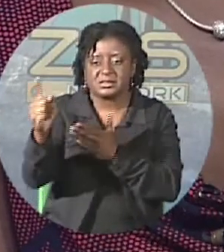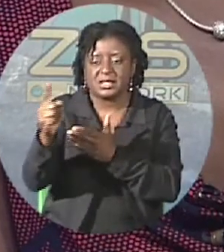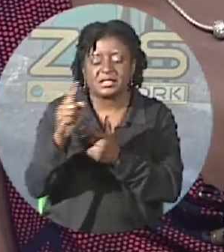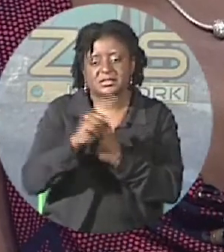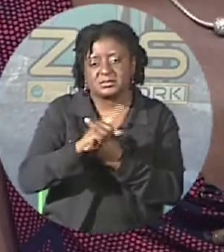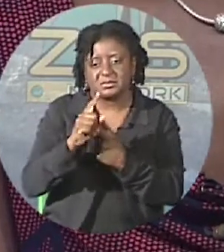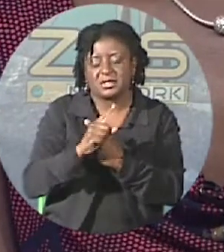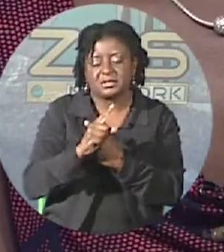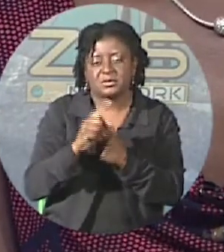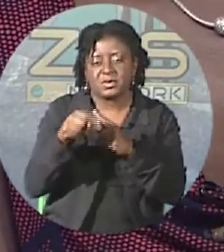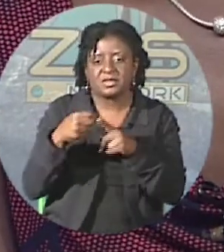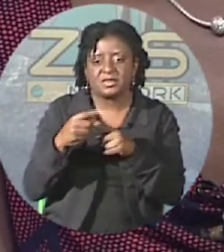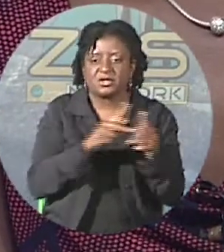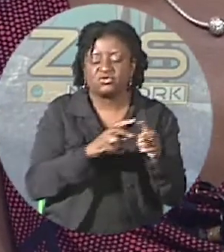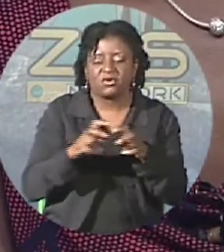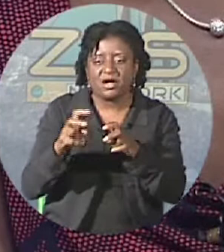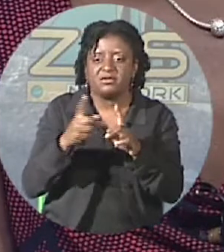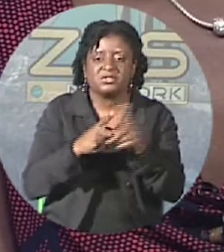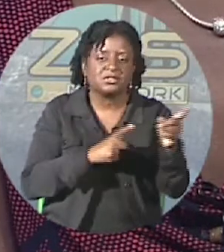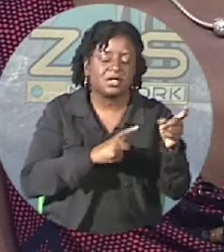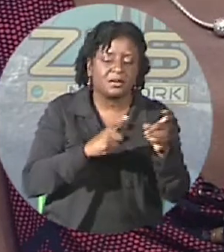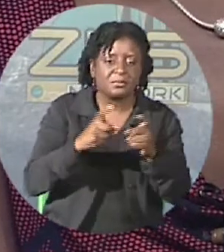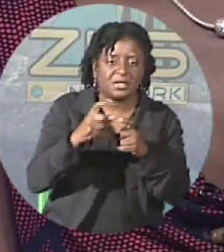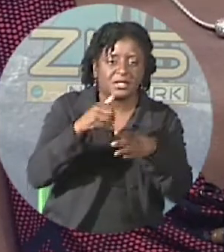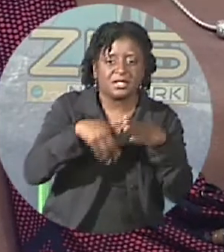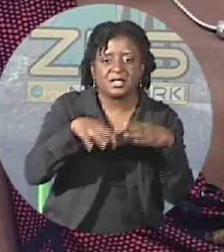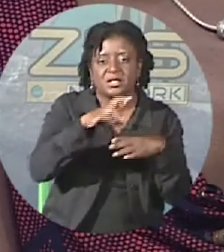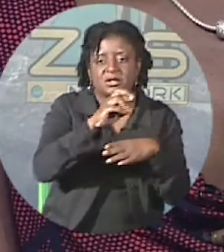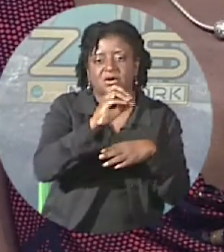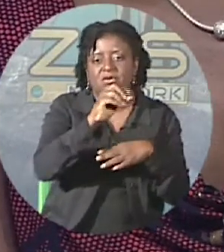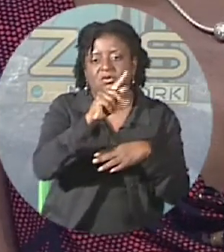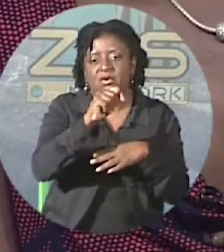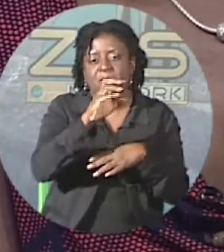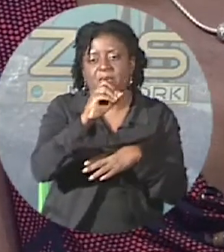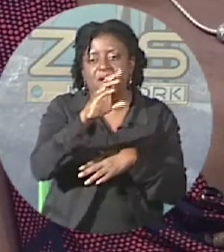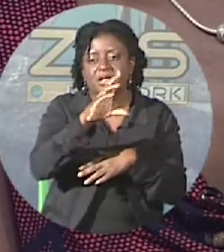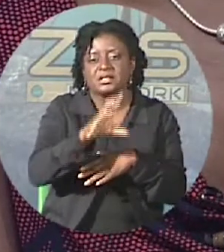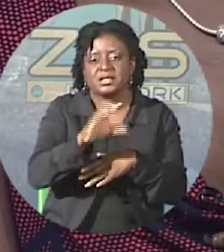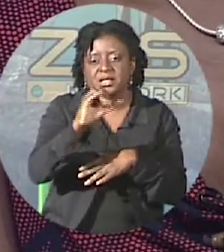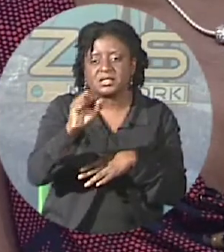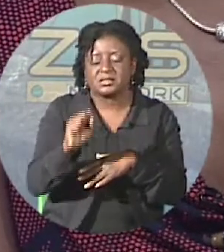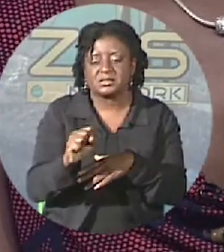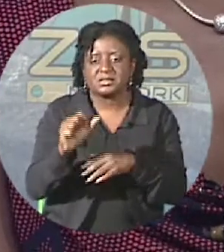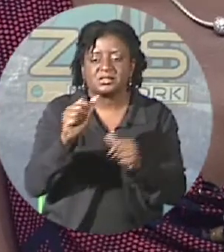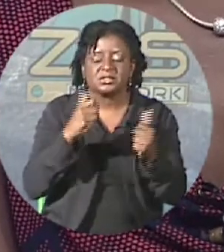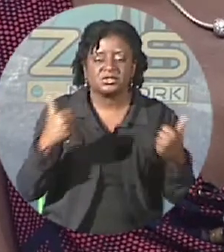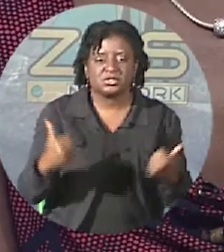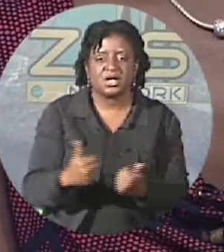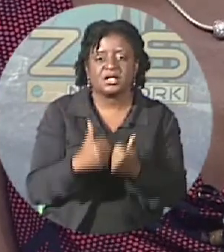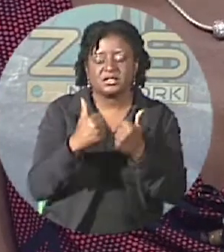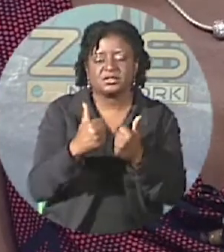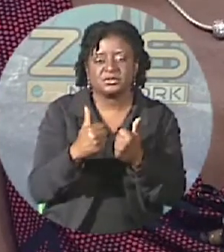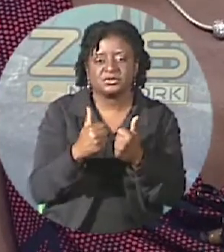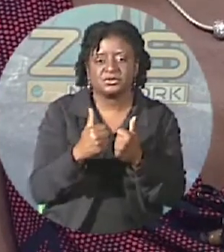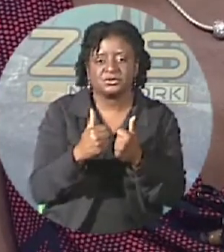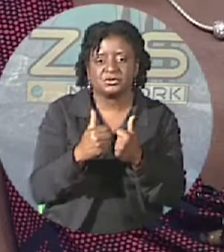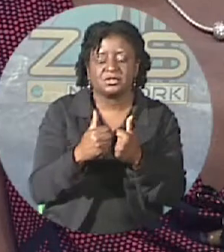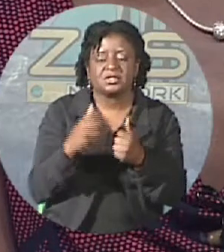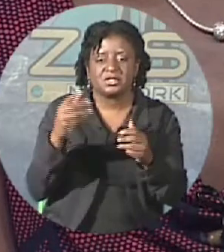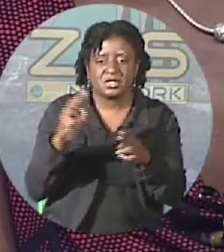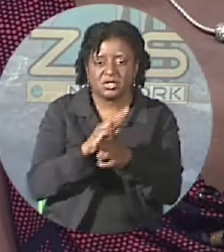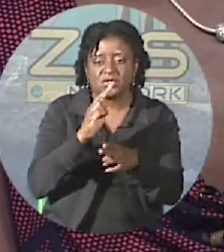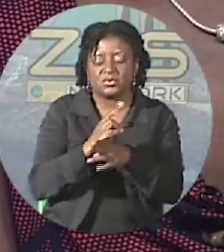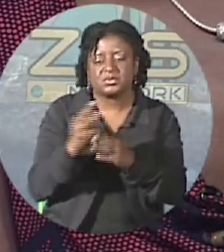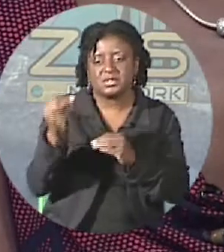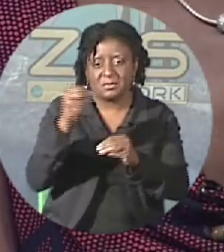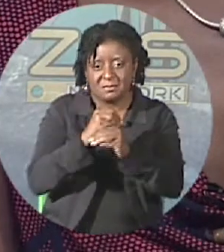robotics challenge. The focus requires students to utilize science, technology, engineering, and mathematics skills in competition with other students from